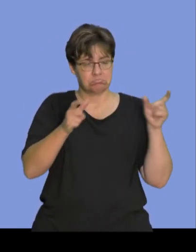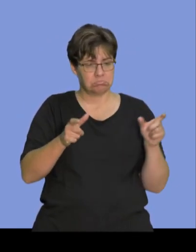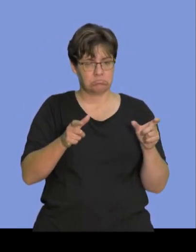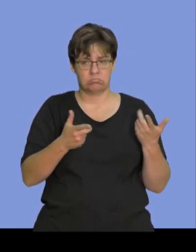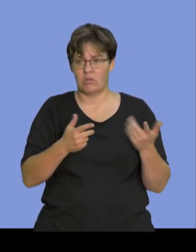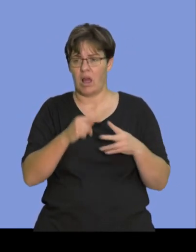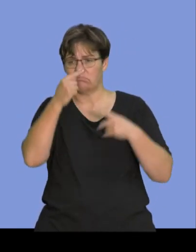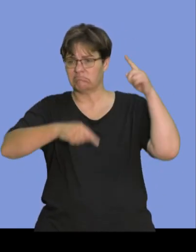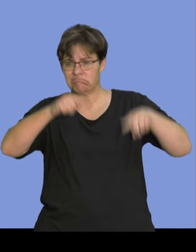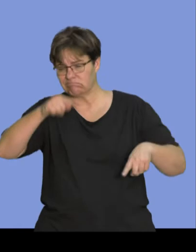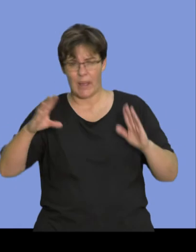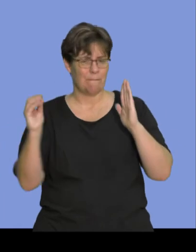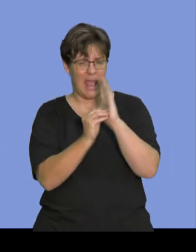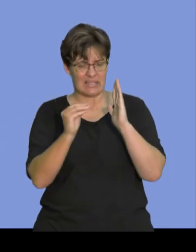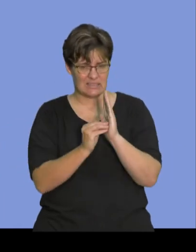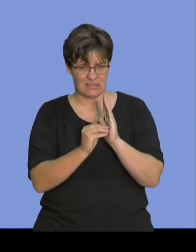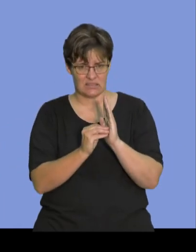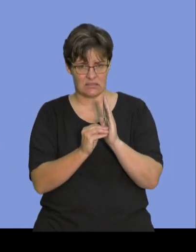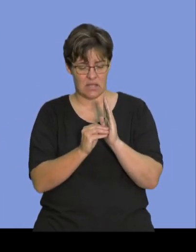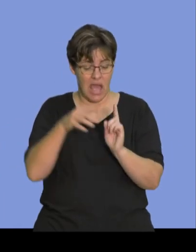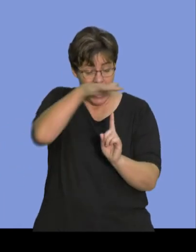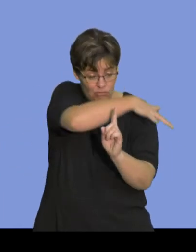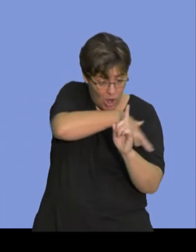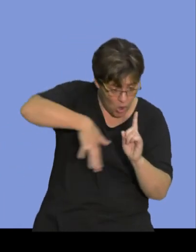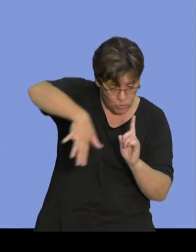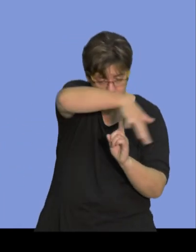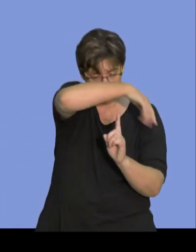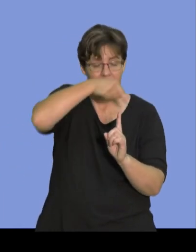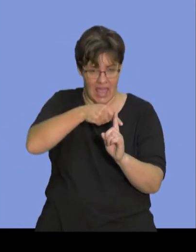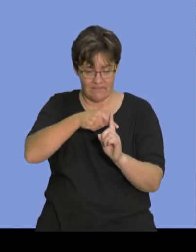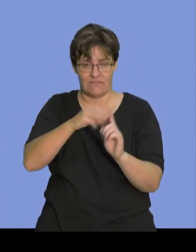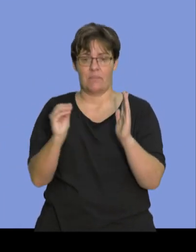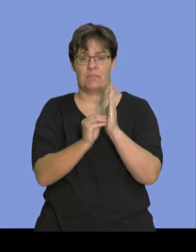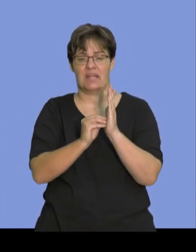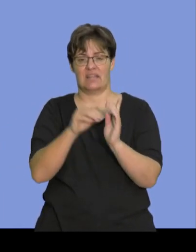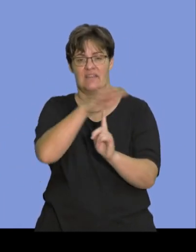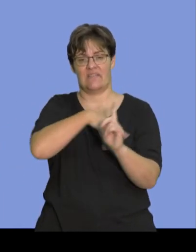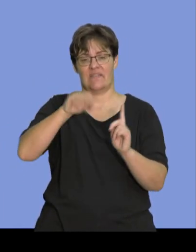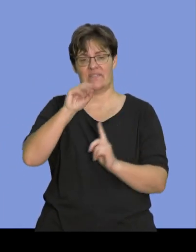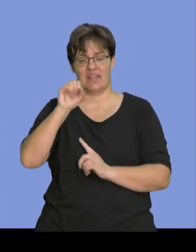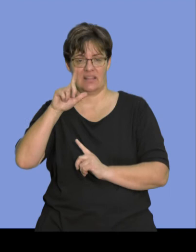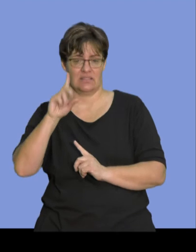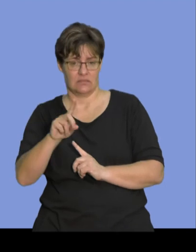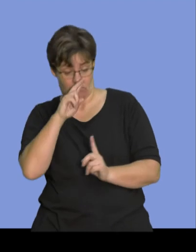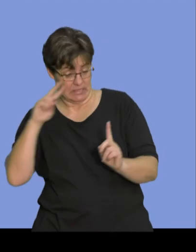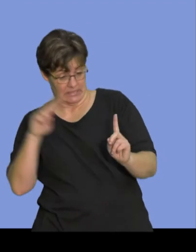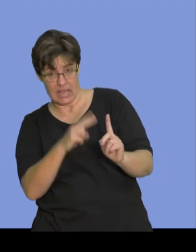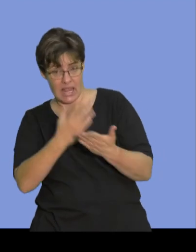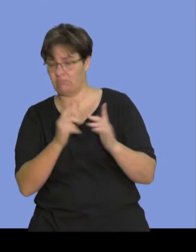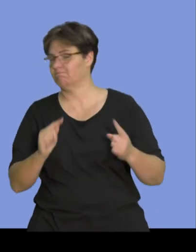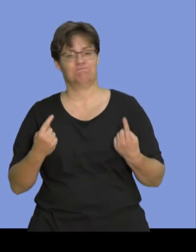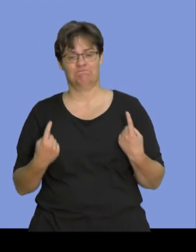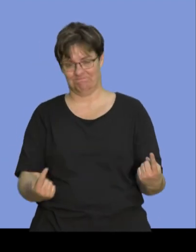bar magnet, be it around a horseshoe magnet, if around it there is a magnetic field. And we can't see the magnetic